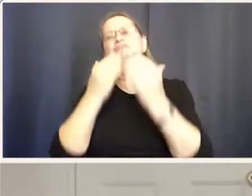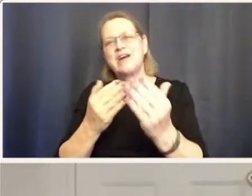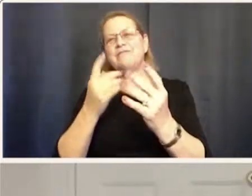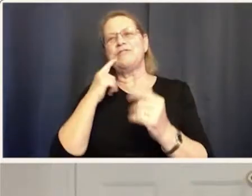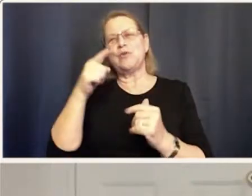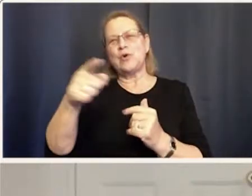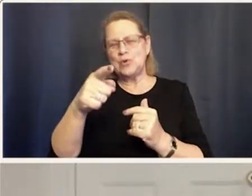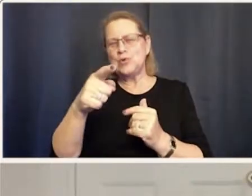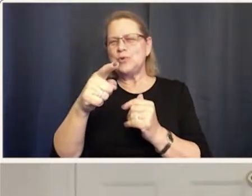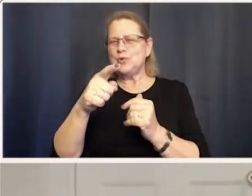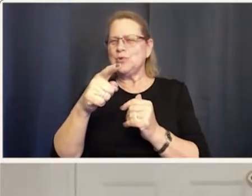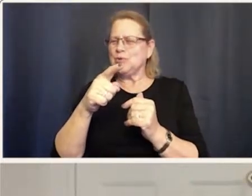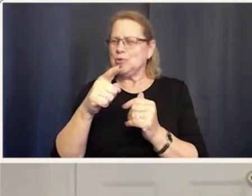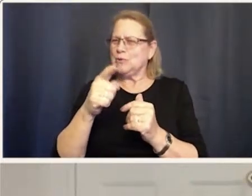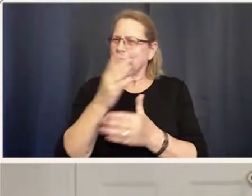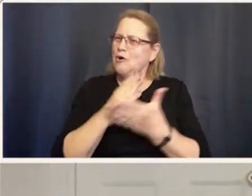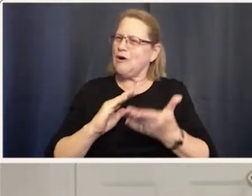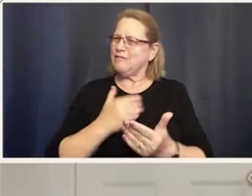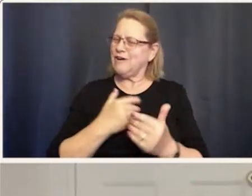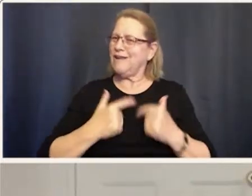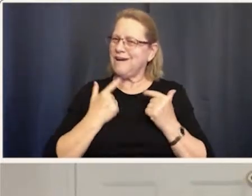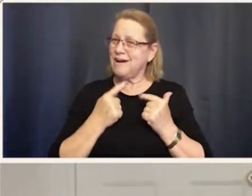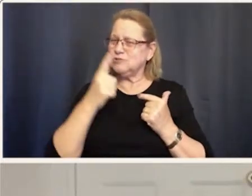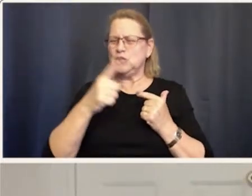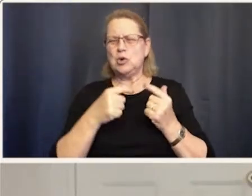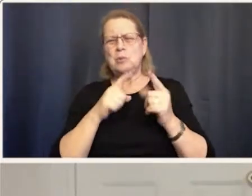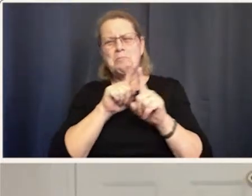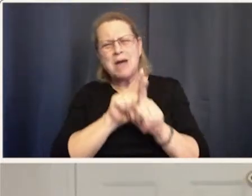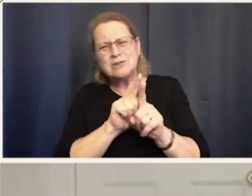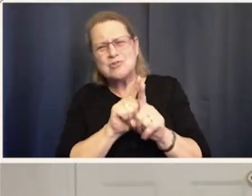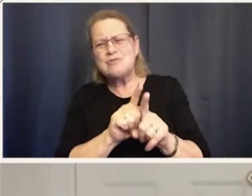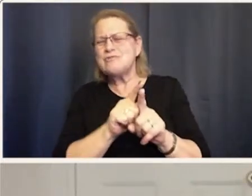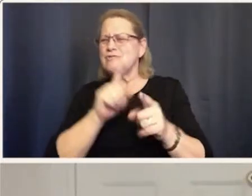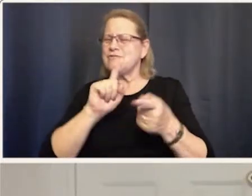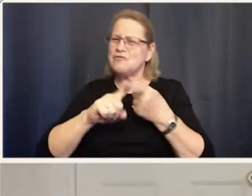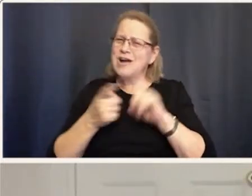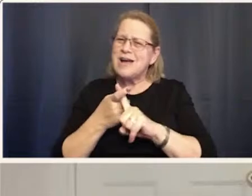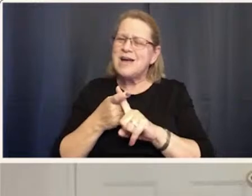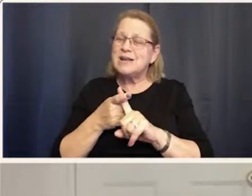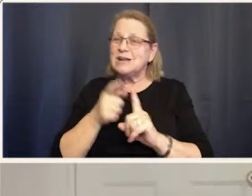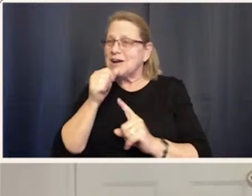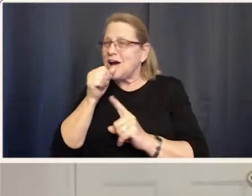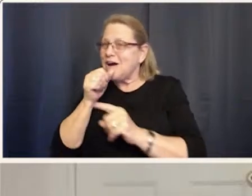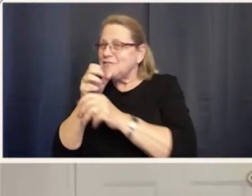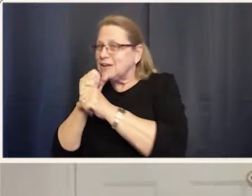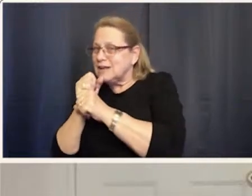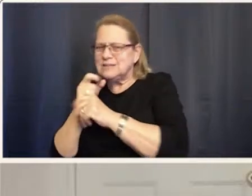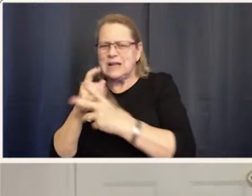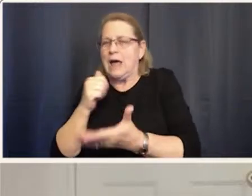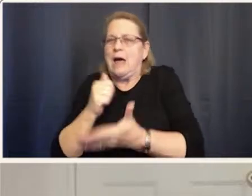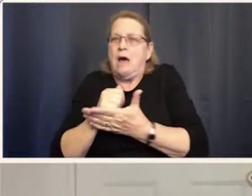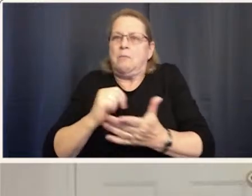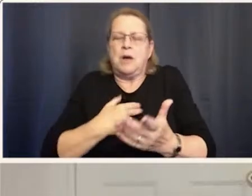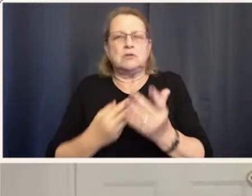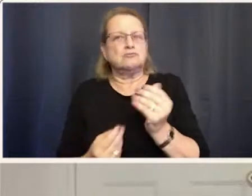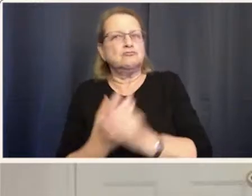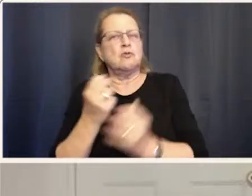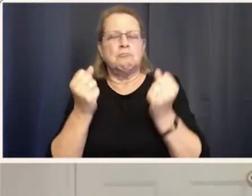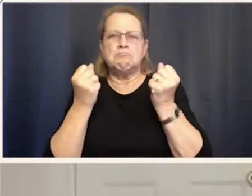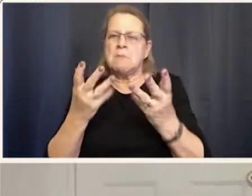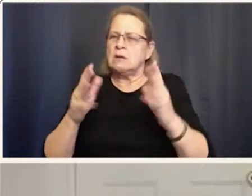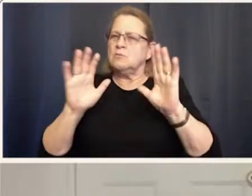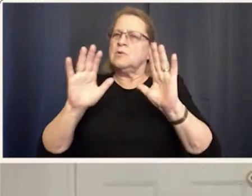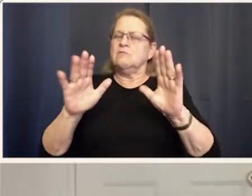for you in our lives. You have been a mentor, friend, confidant, and have helped us grow in so many